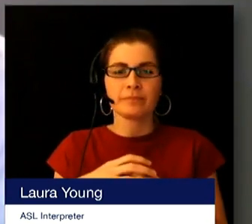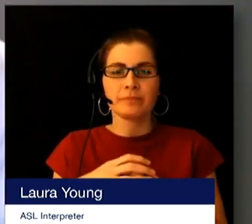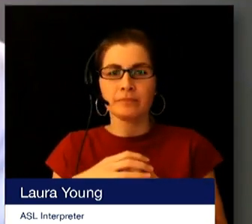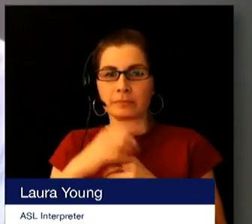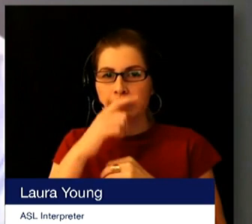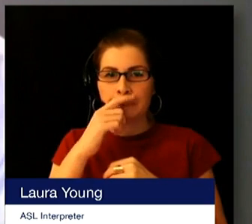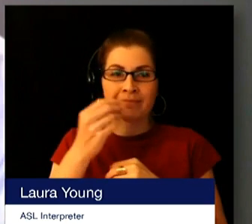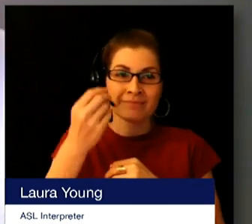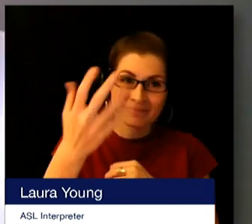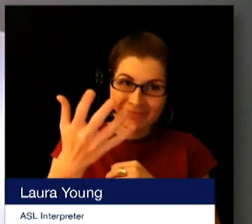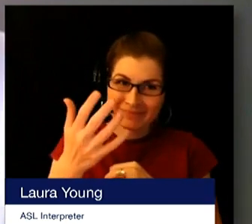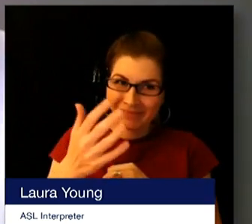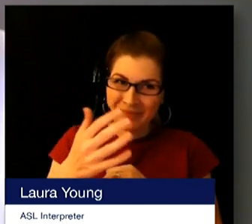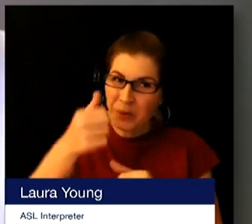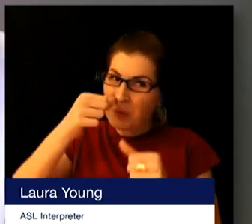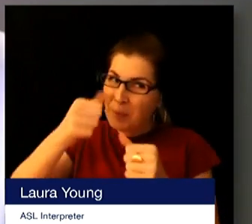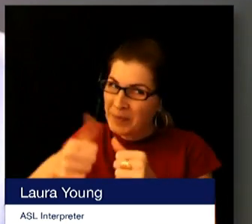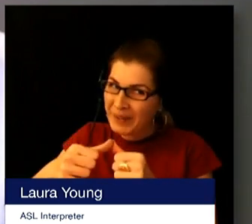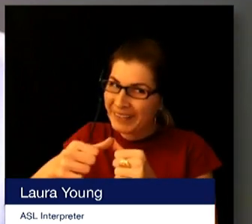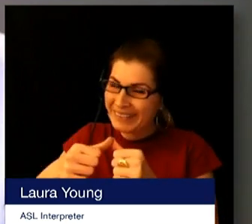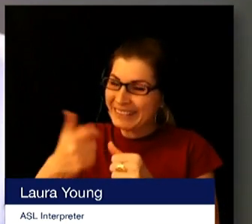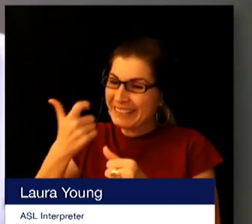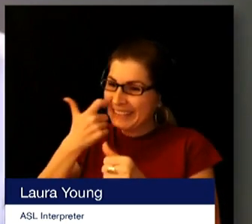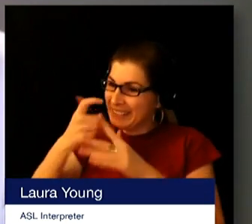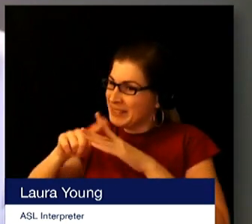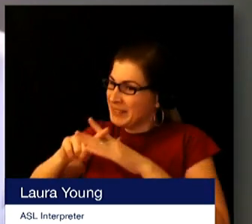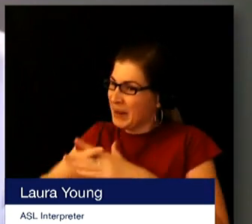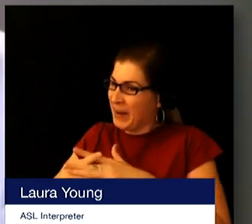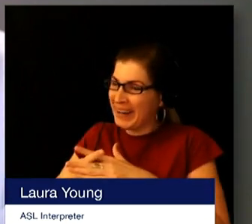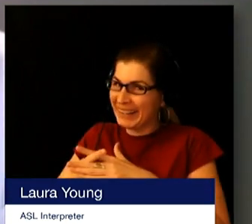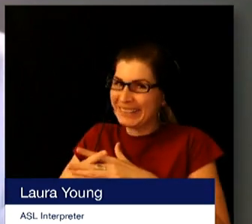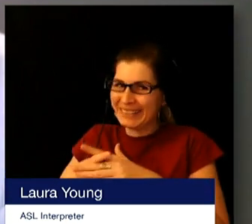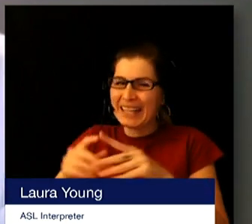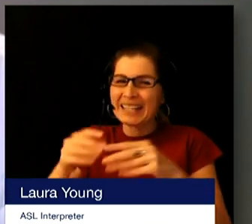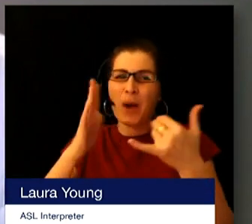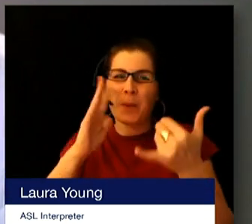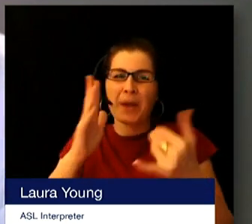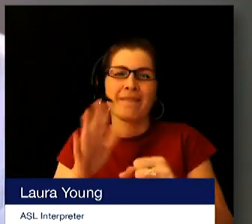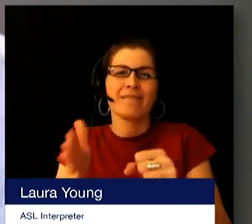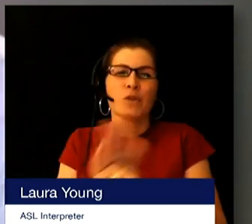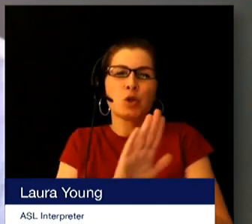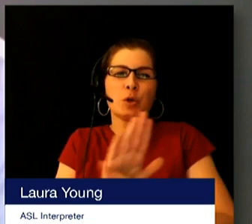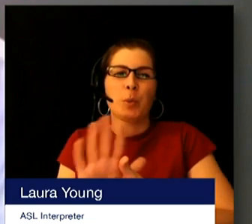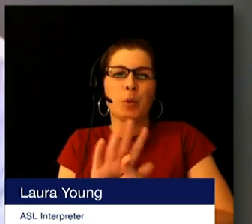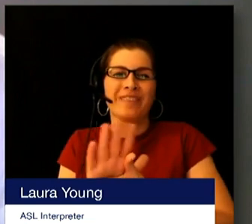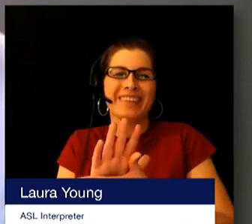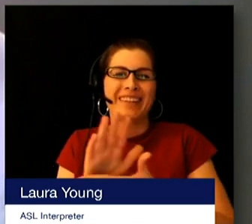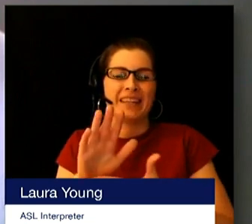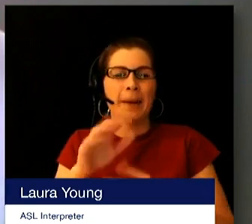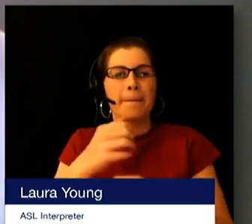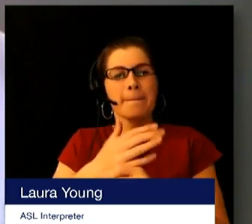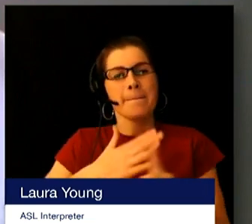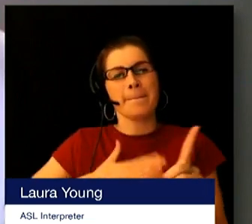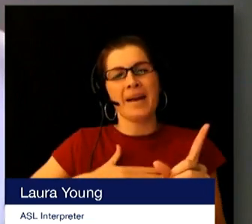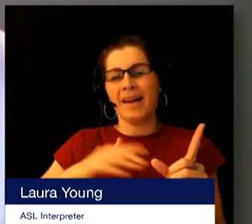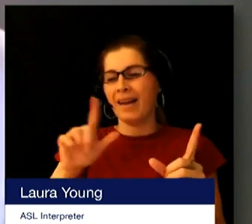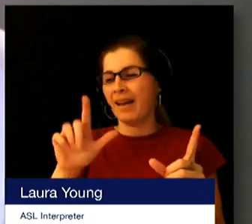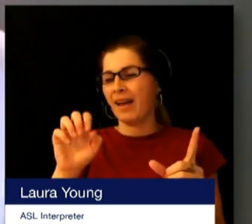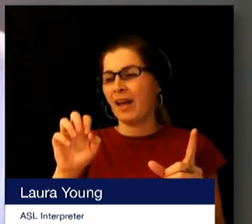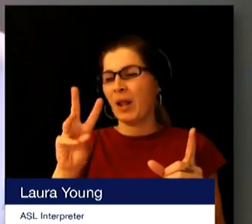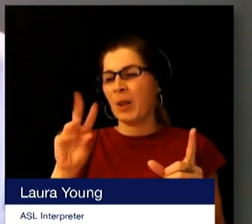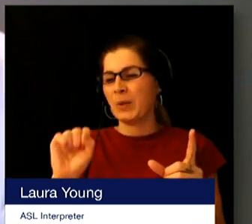As promised at the start of tonight, we are now going to premiere a film directed by my colleague, Lewis